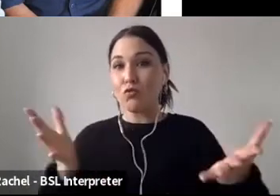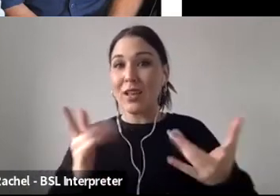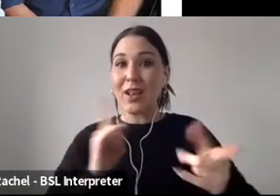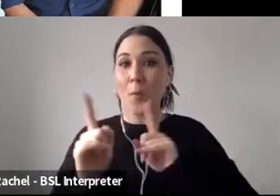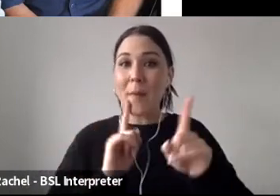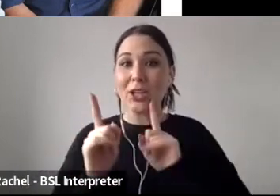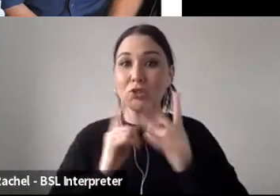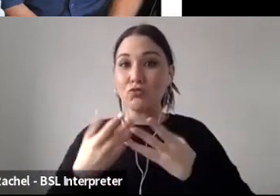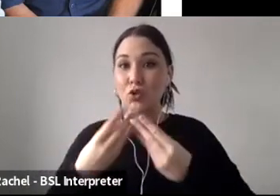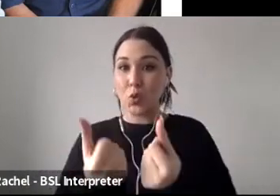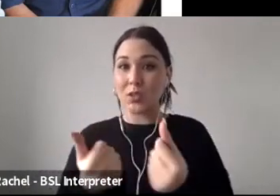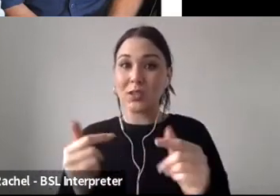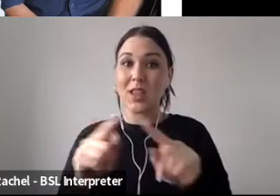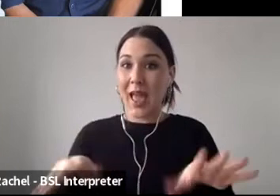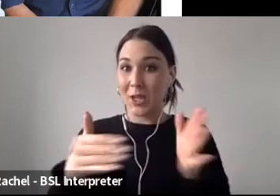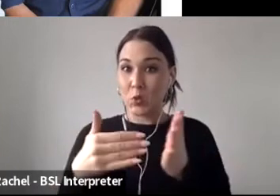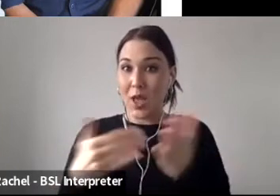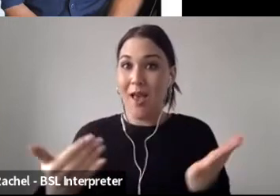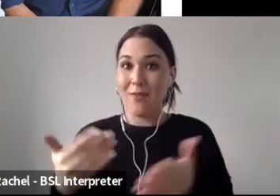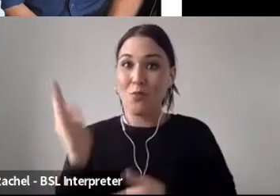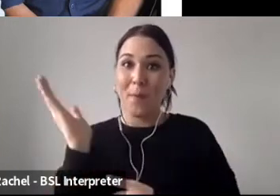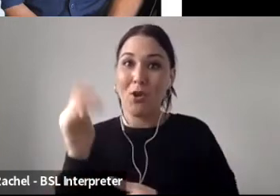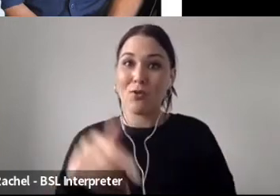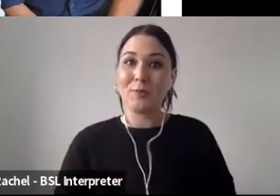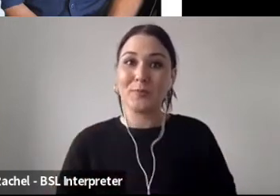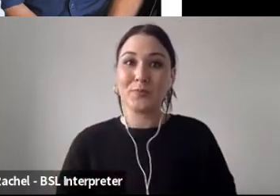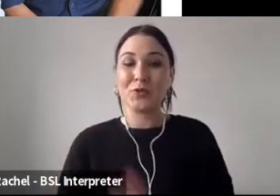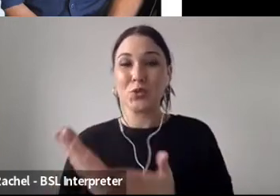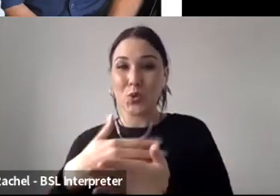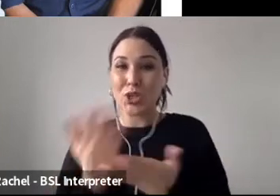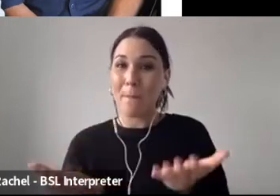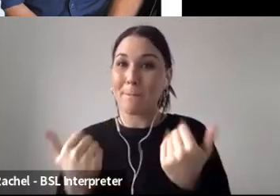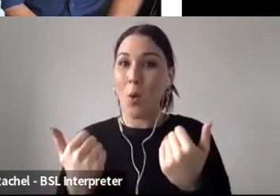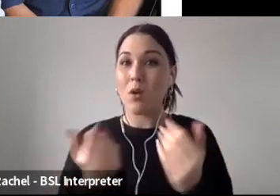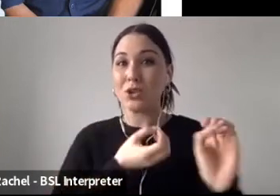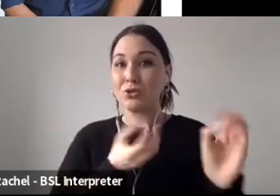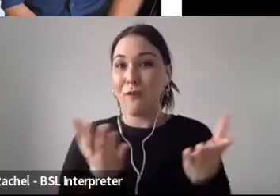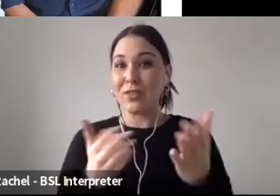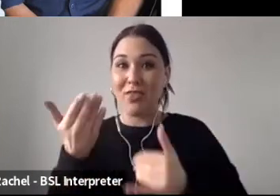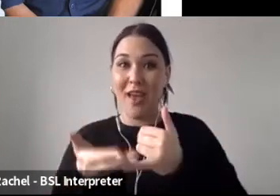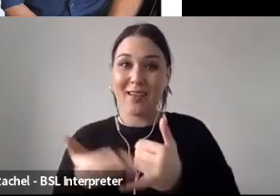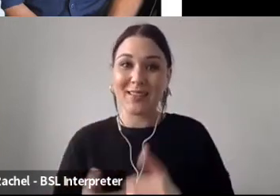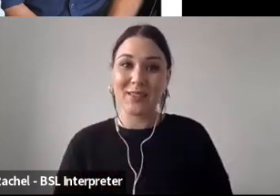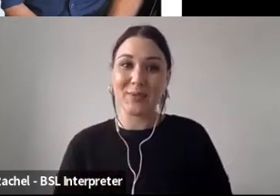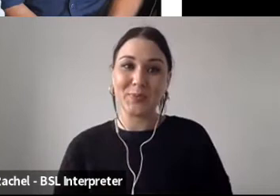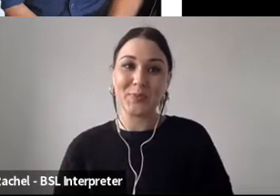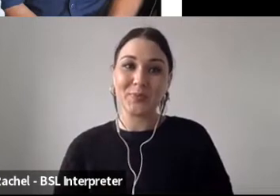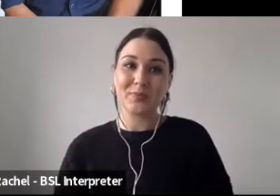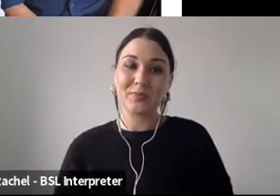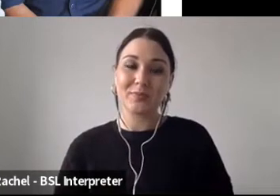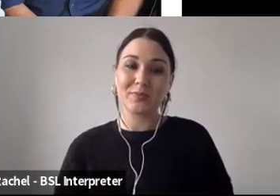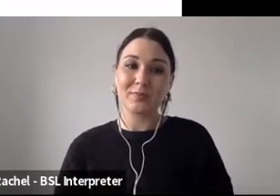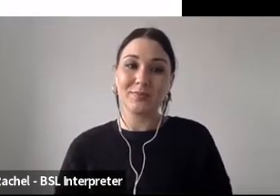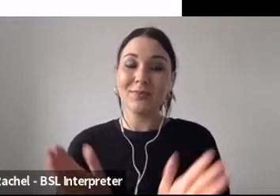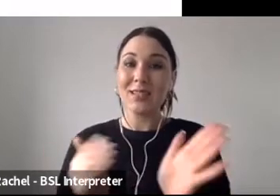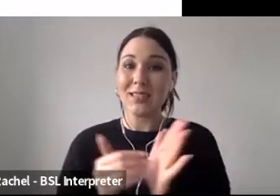resources like this webinar. So I'll share a little bit more about our services at the end of the webinar. So today we're